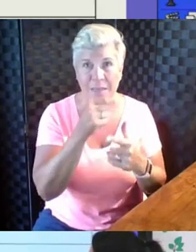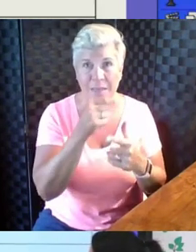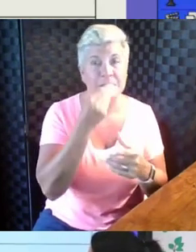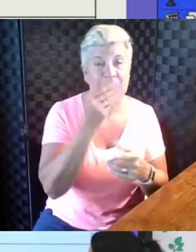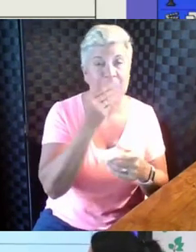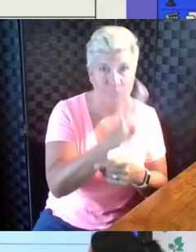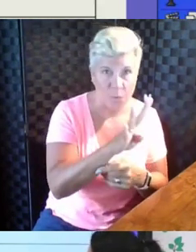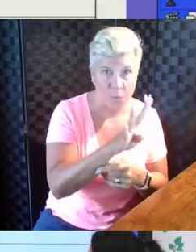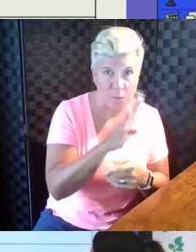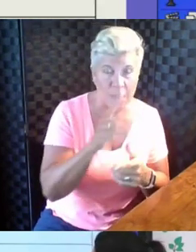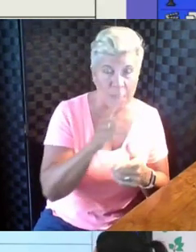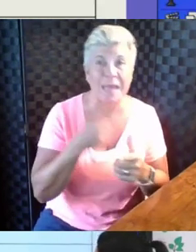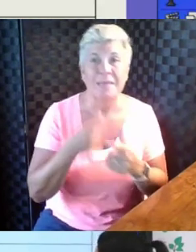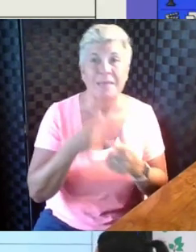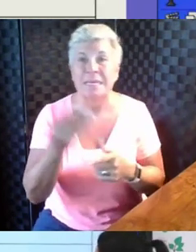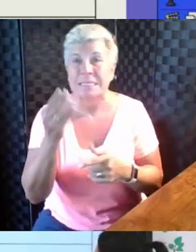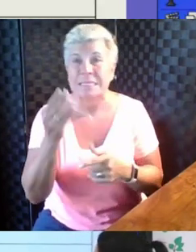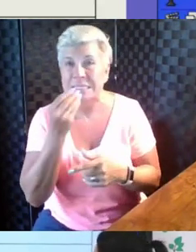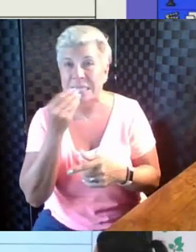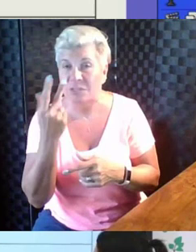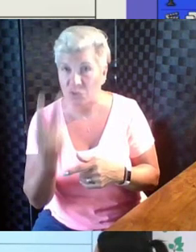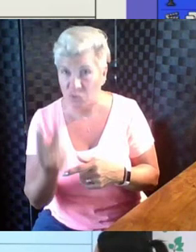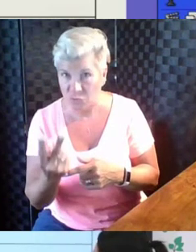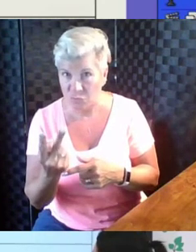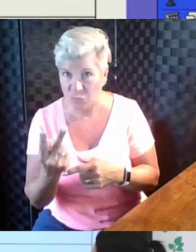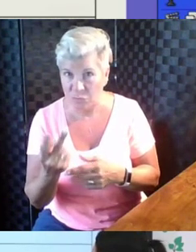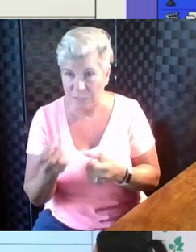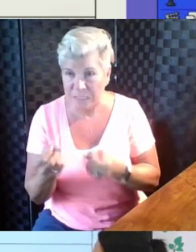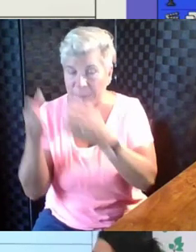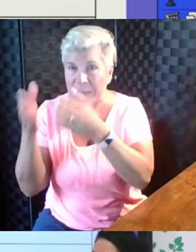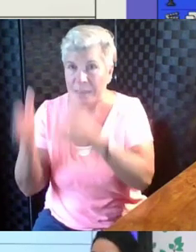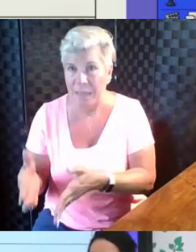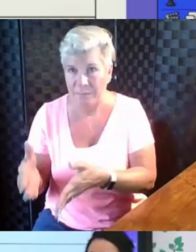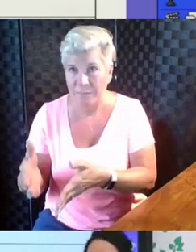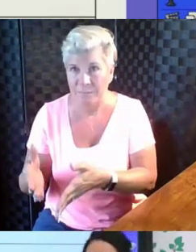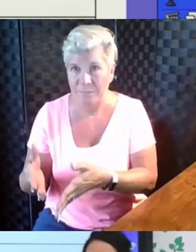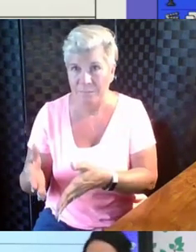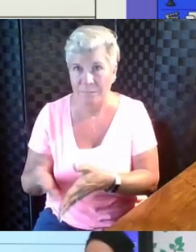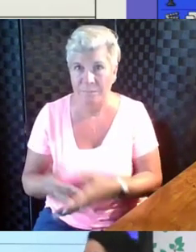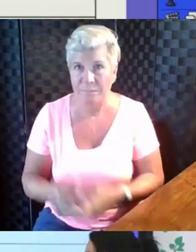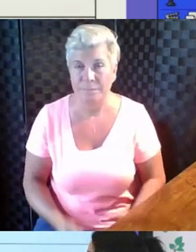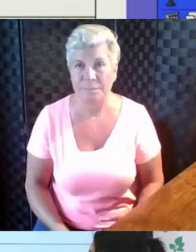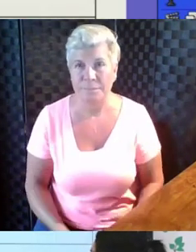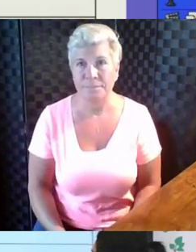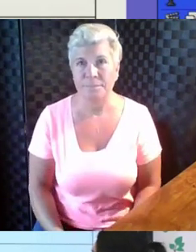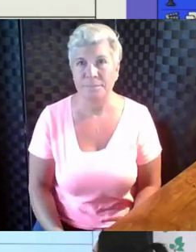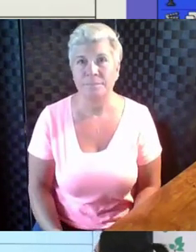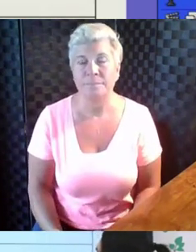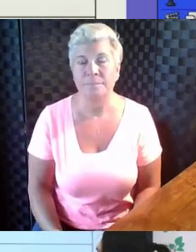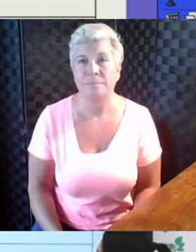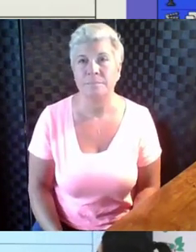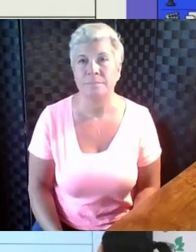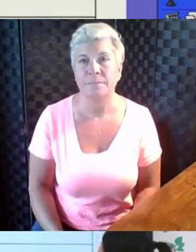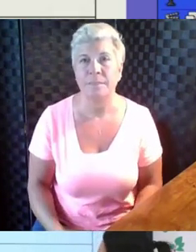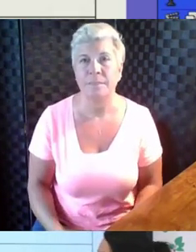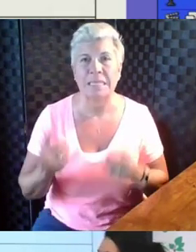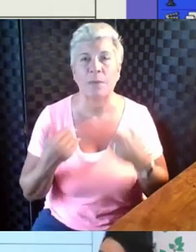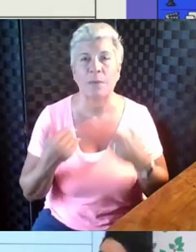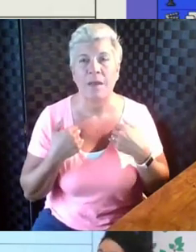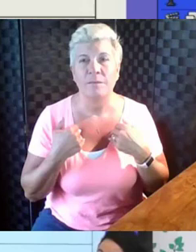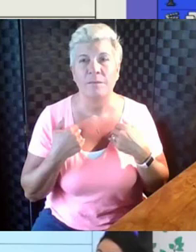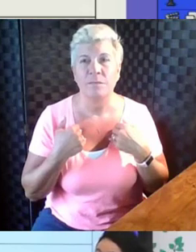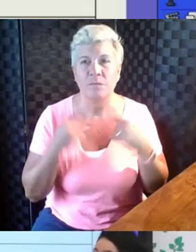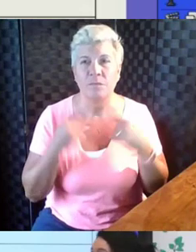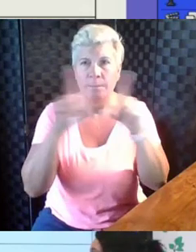disappeared, 4, and then another part disappeared, 2, and then we need to know what's left. Okay, so now that we have